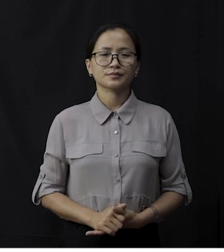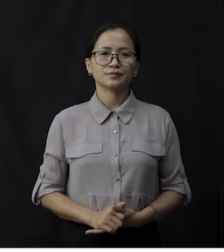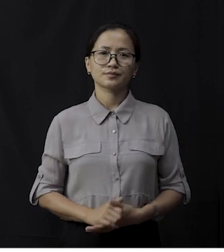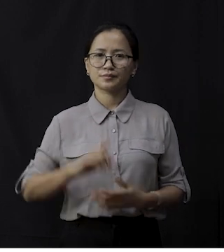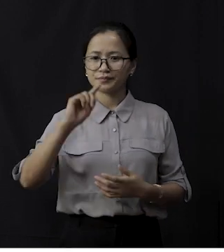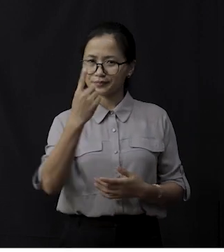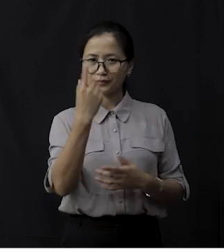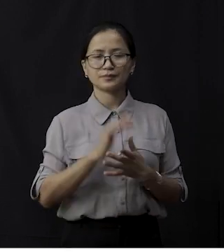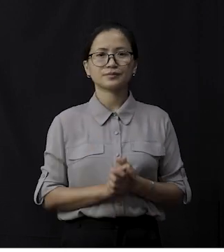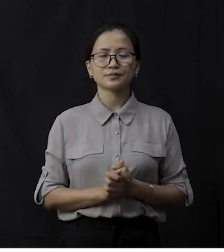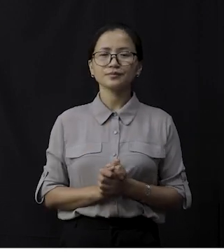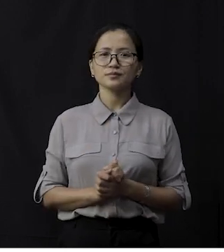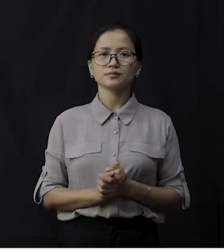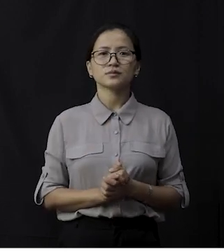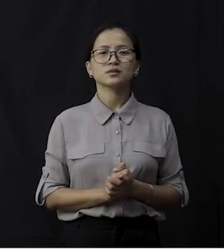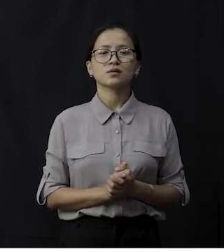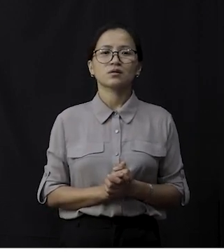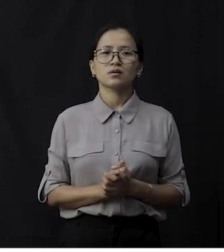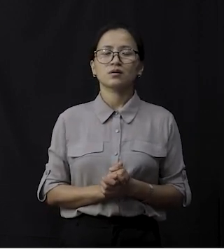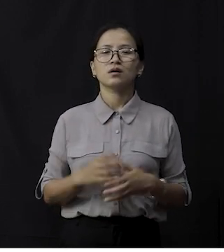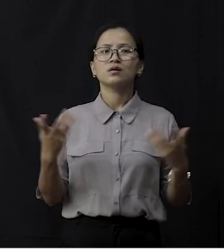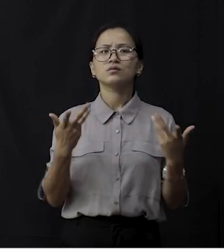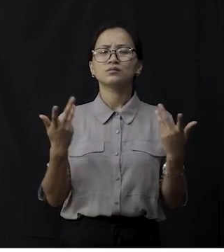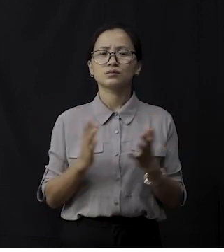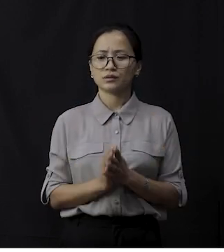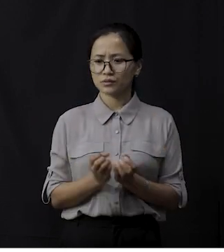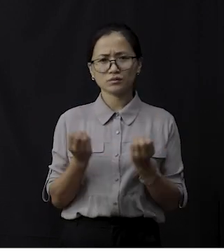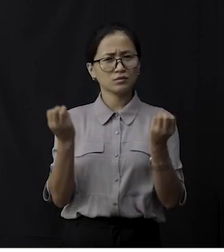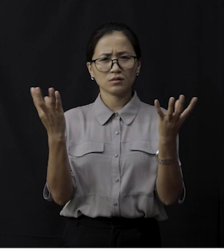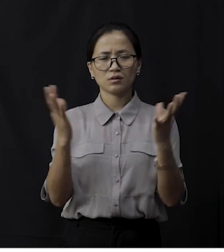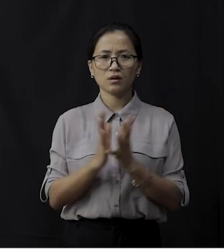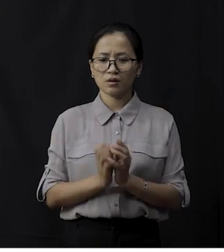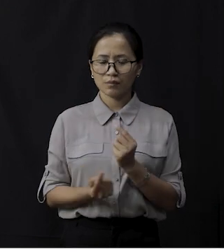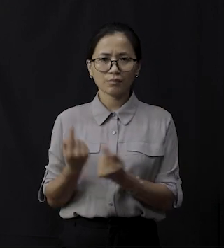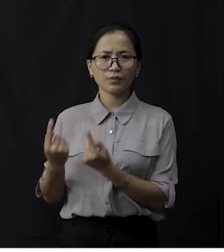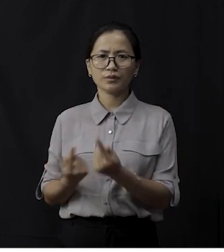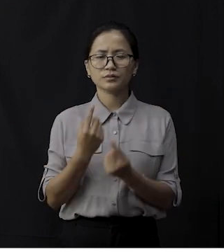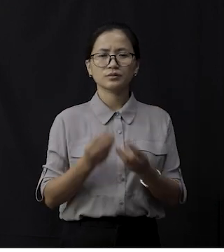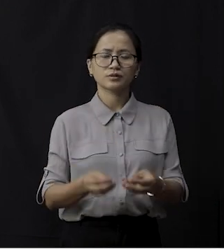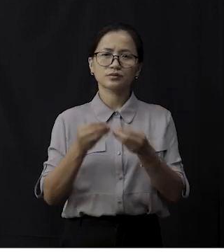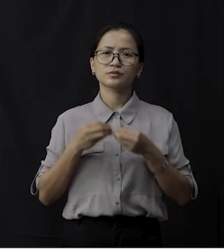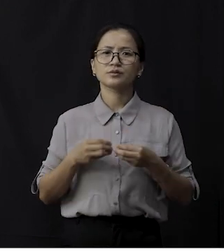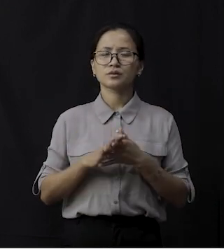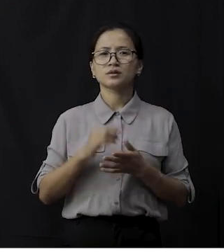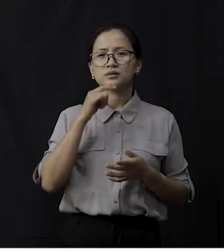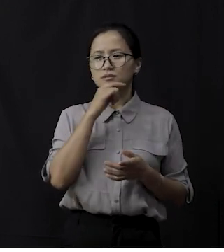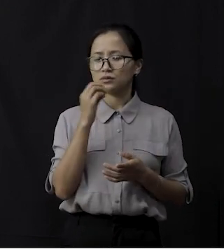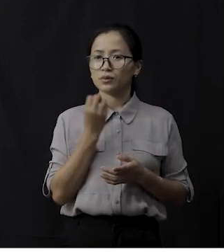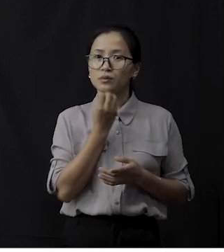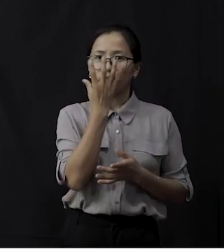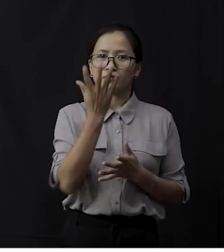Not only that, see, how much do the plants give us? Say, plants like rose,